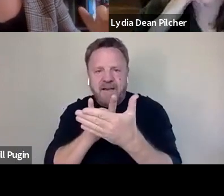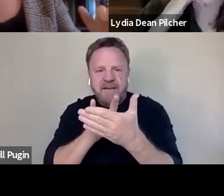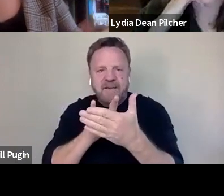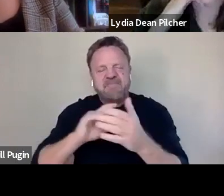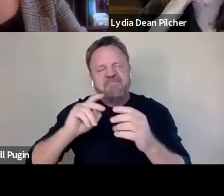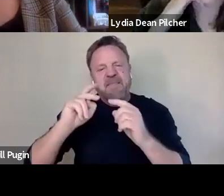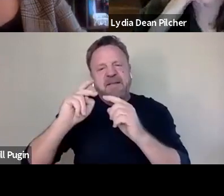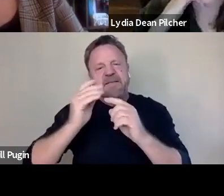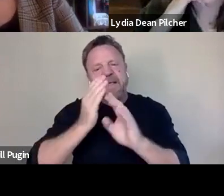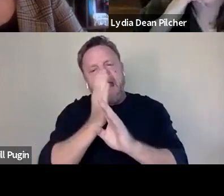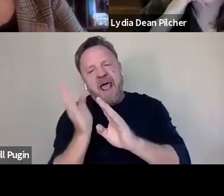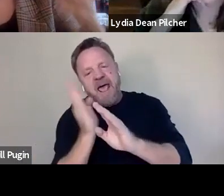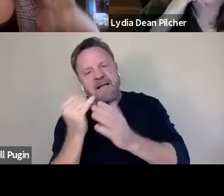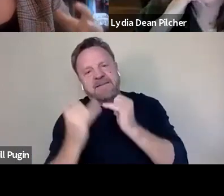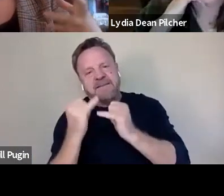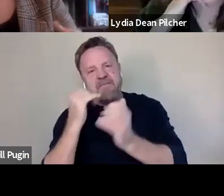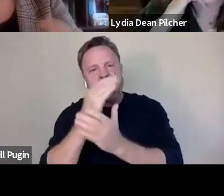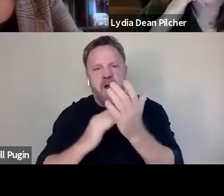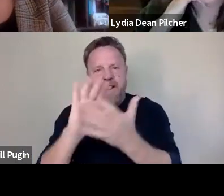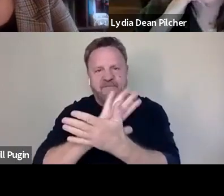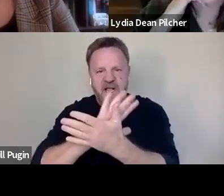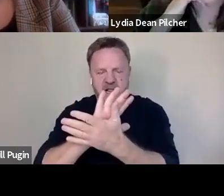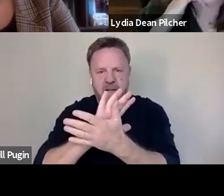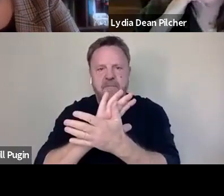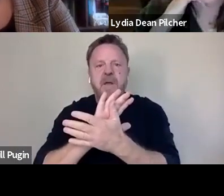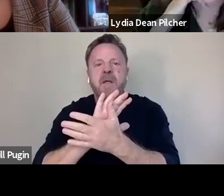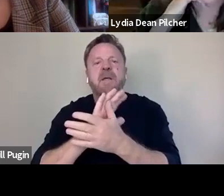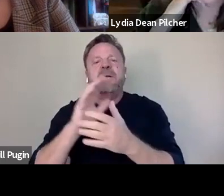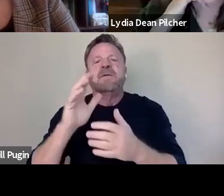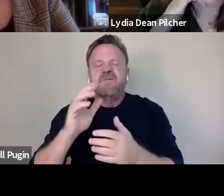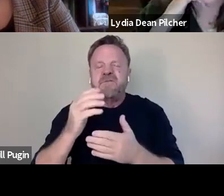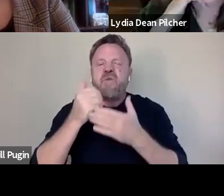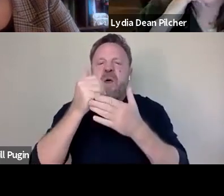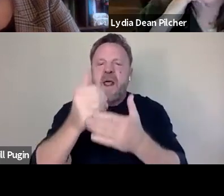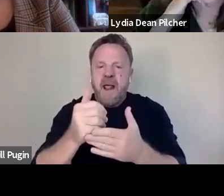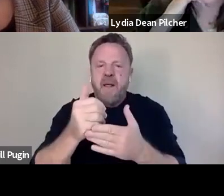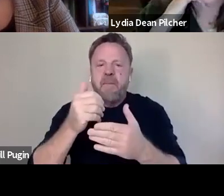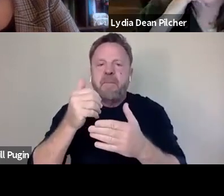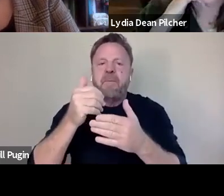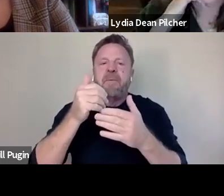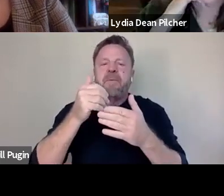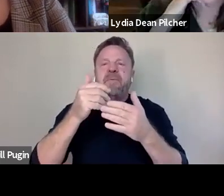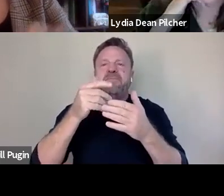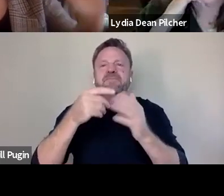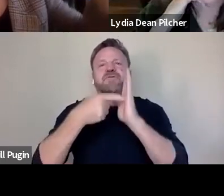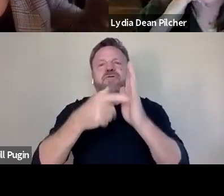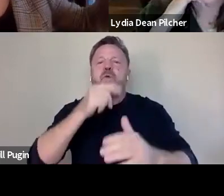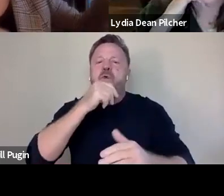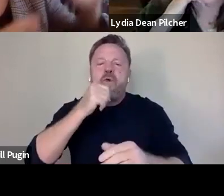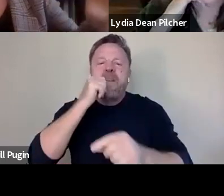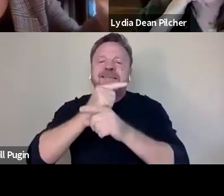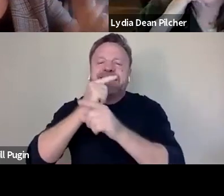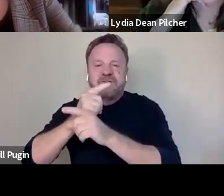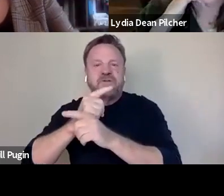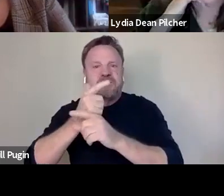of the film to kind of draw back into who these sisters are. And so that was